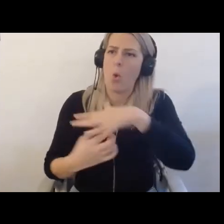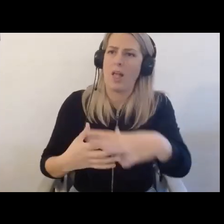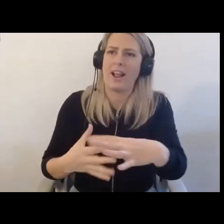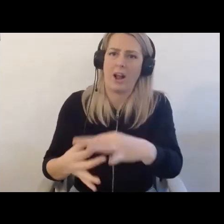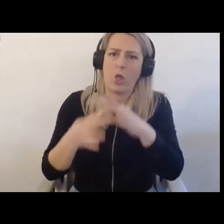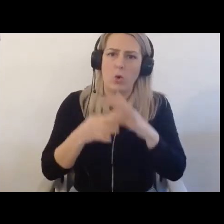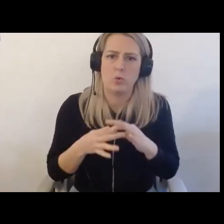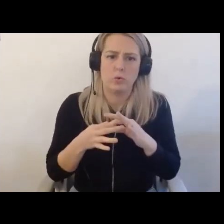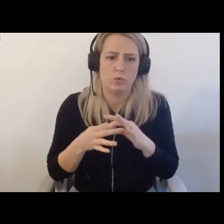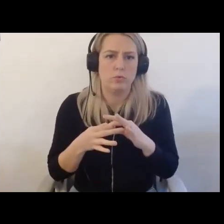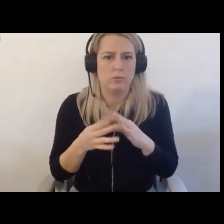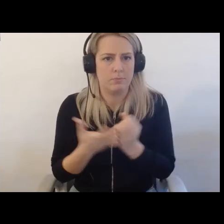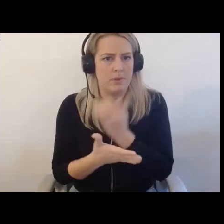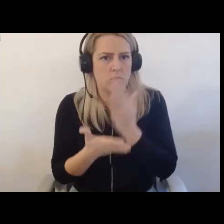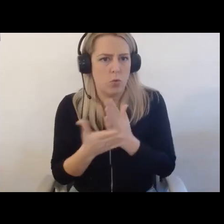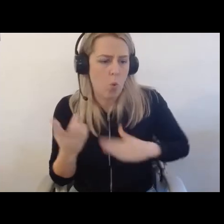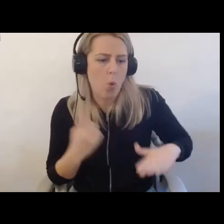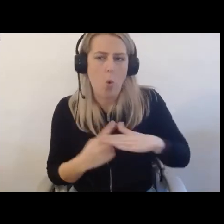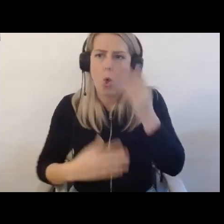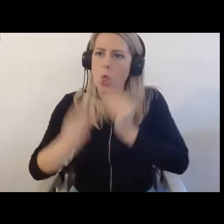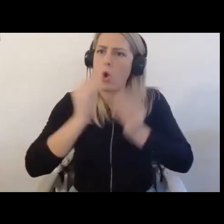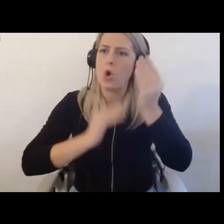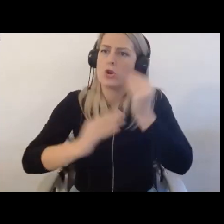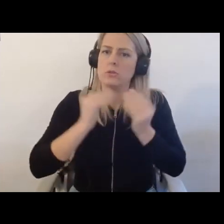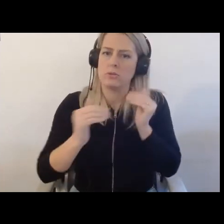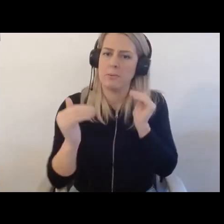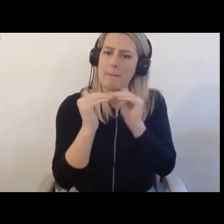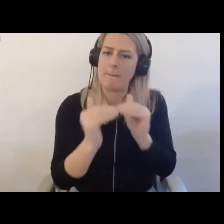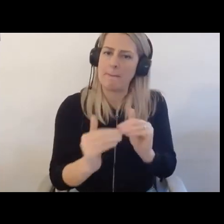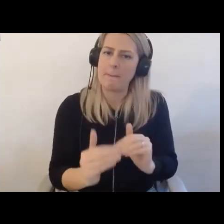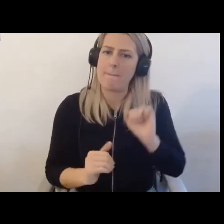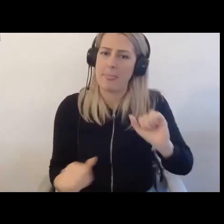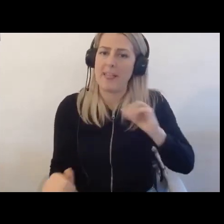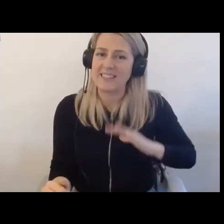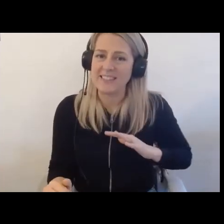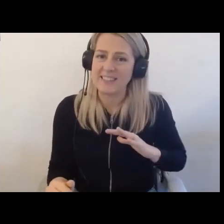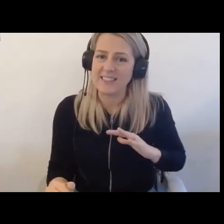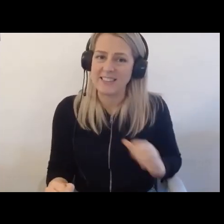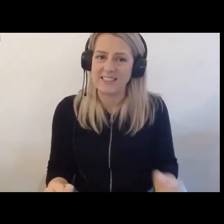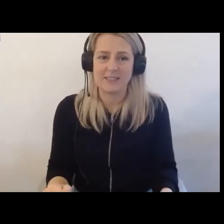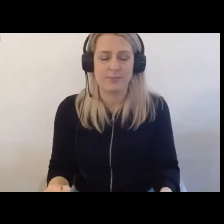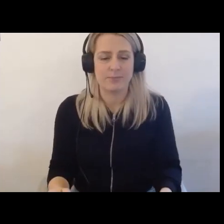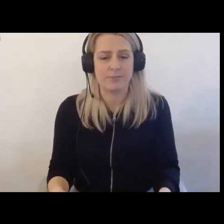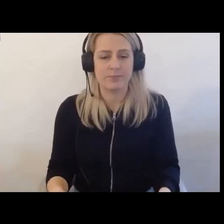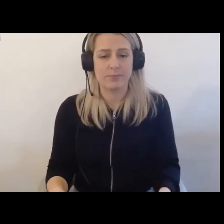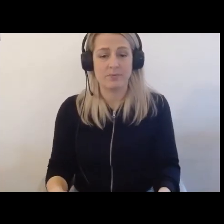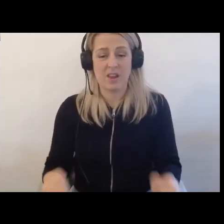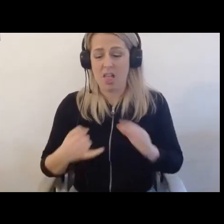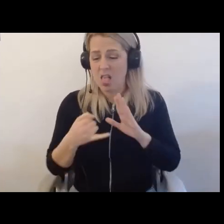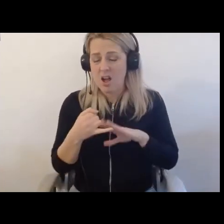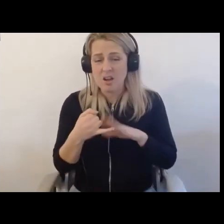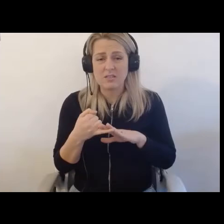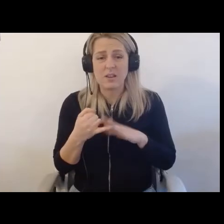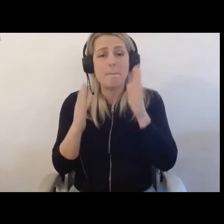to ensure that every learner's needs are being met. Finally, we must capture